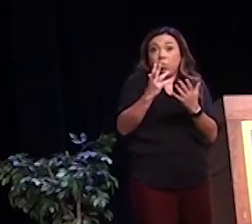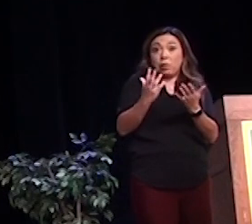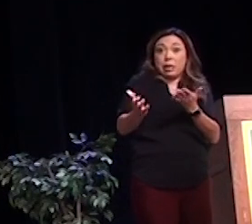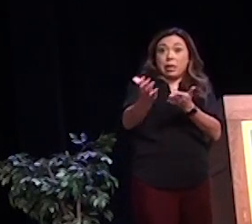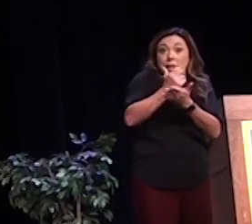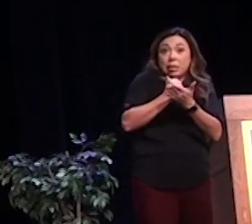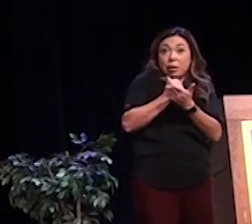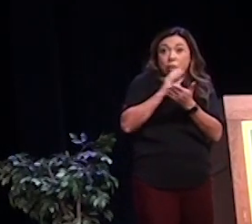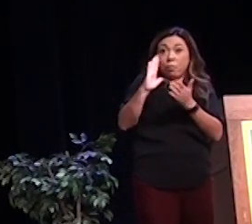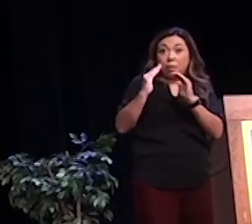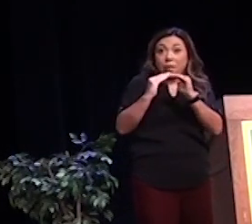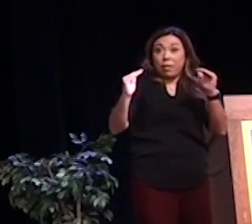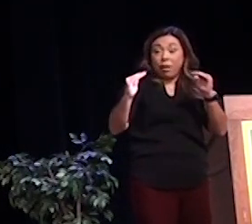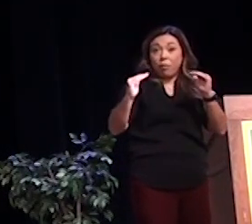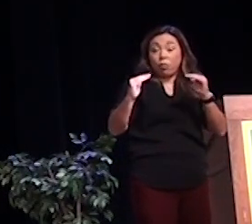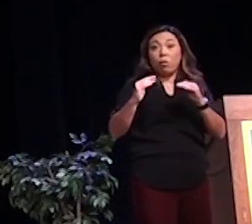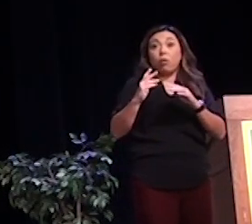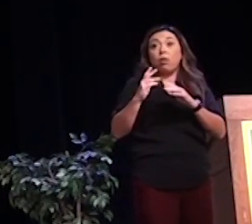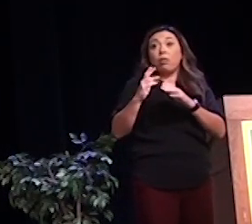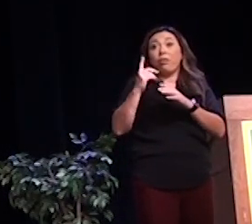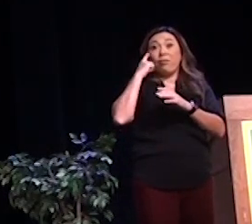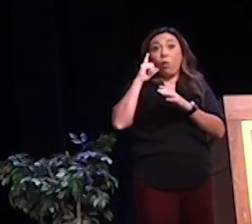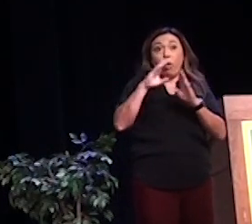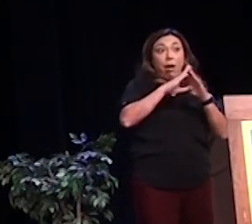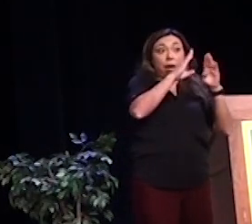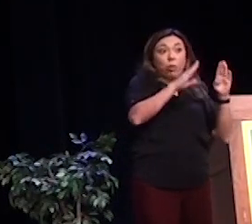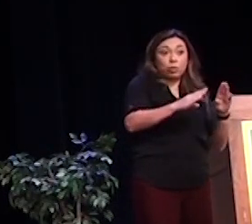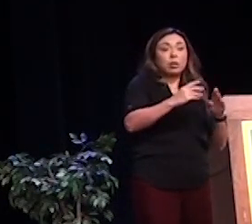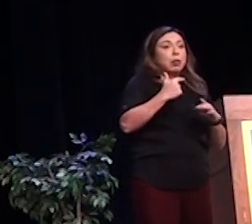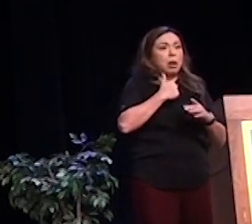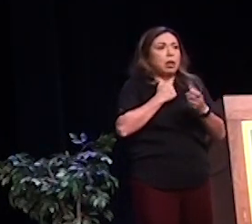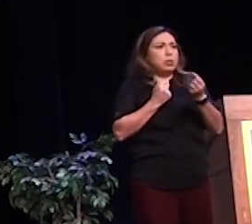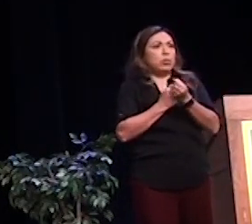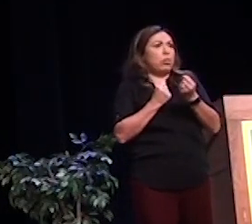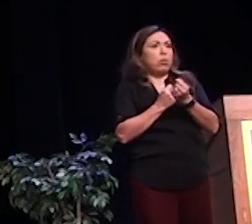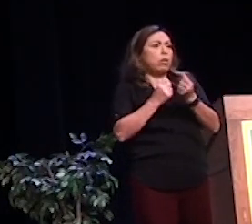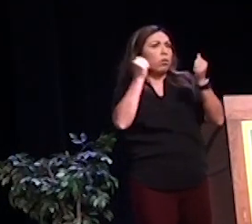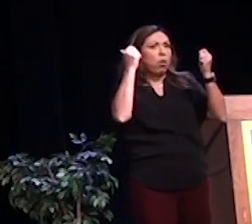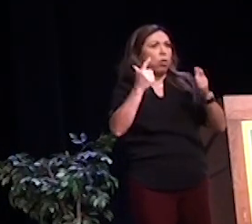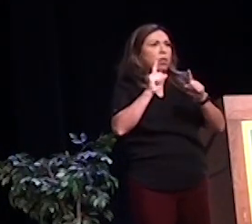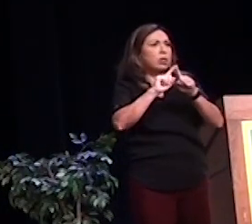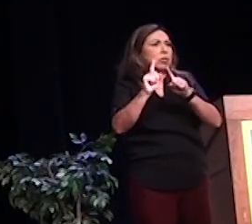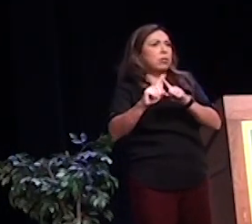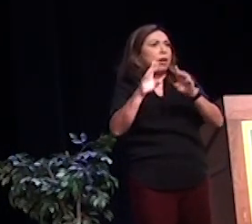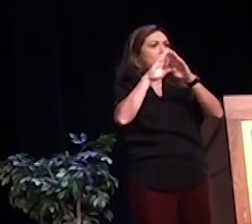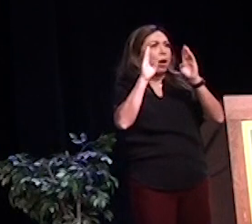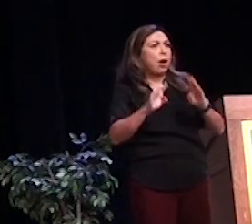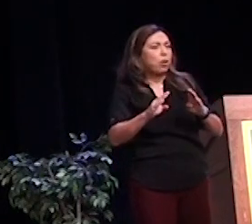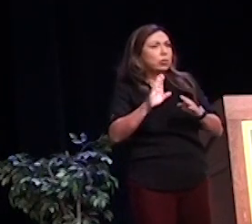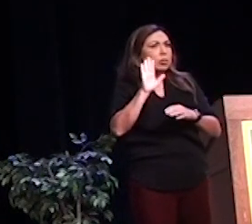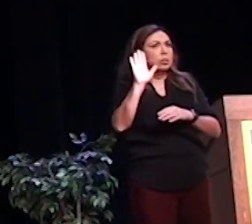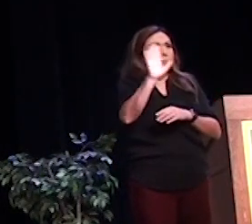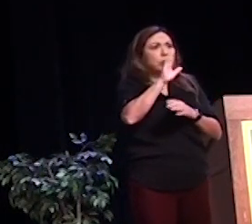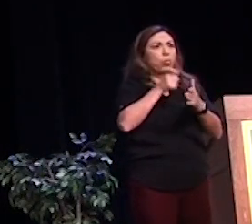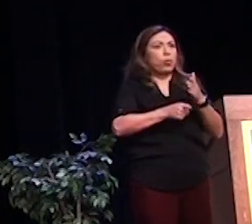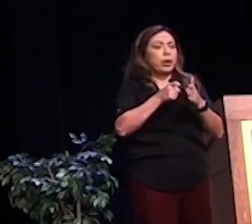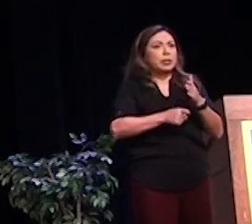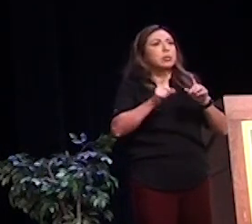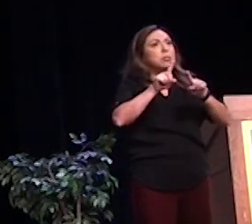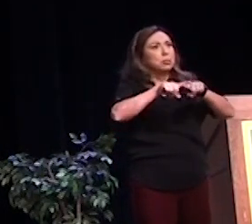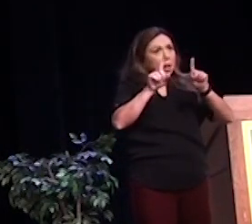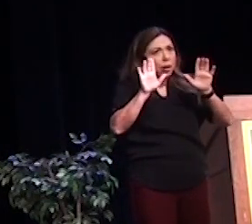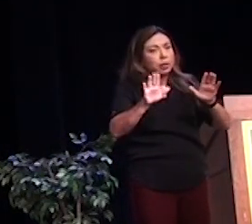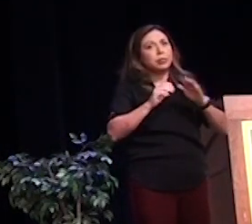to the inventory of housing. So I support all housing rates.